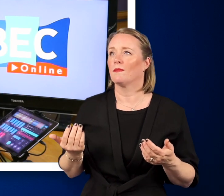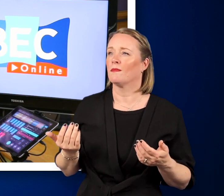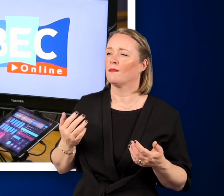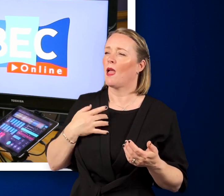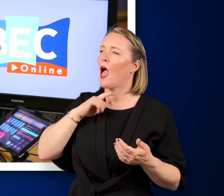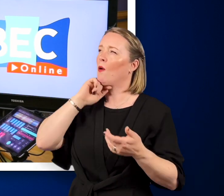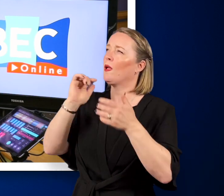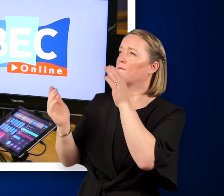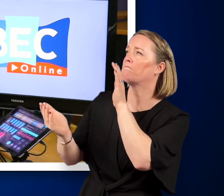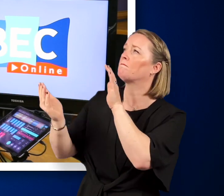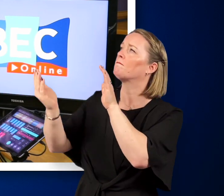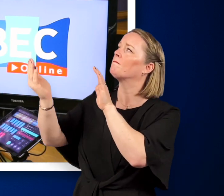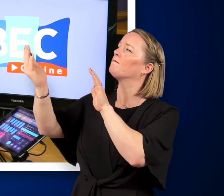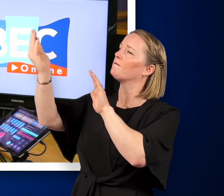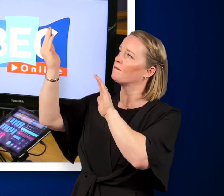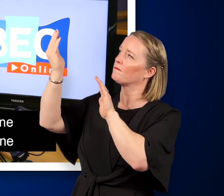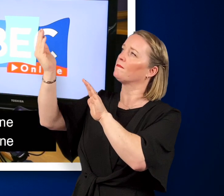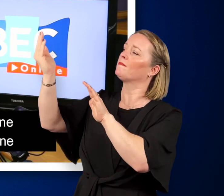Stand before you